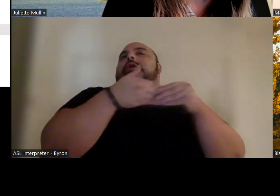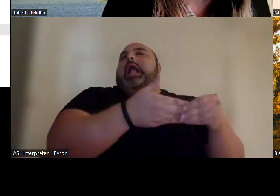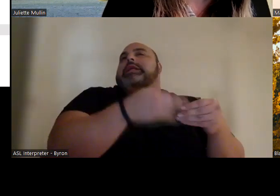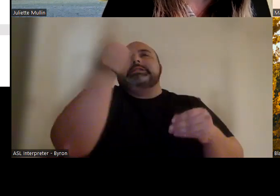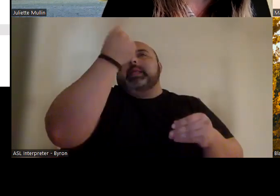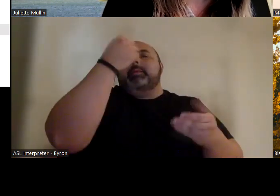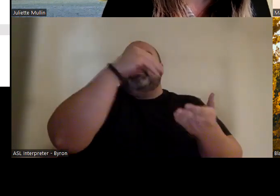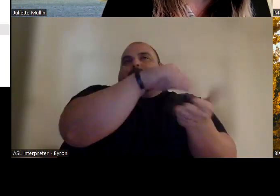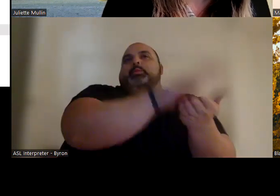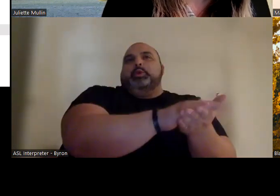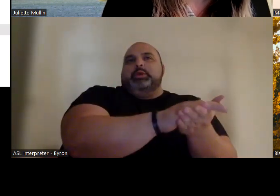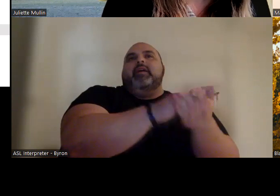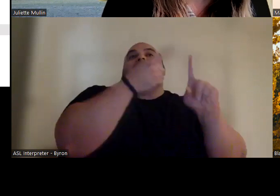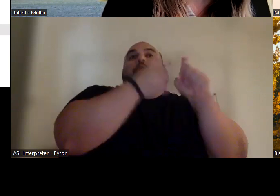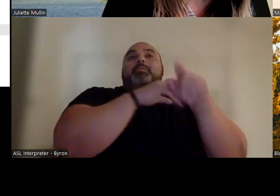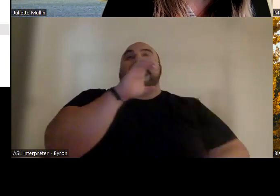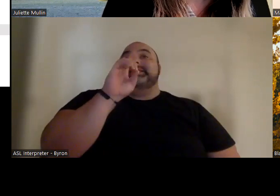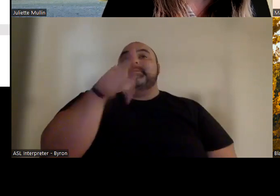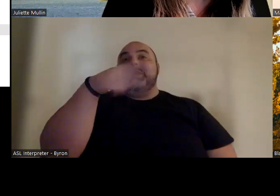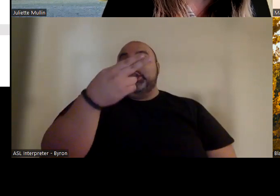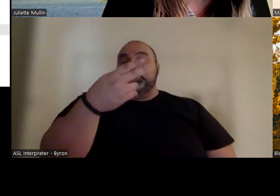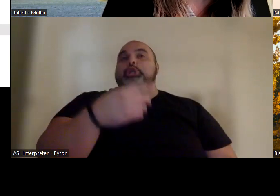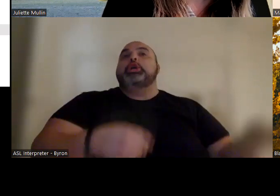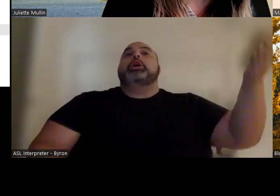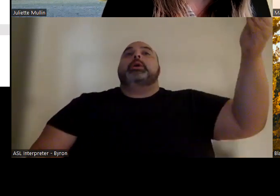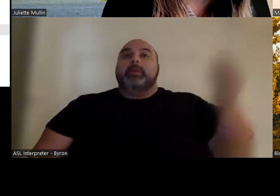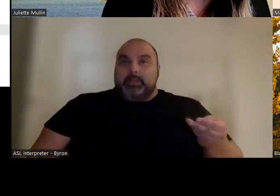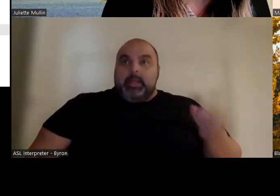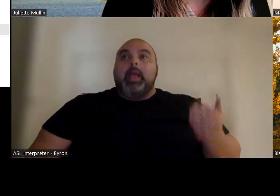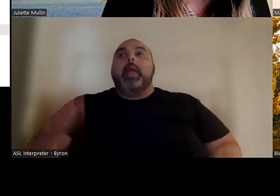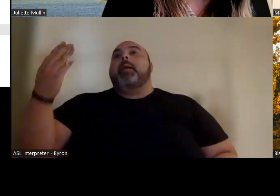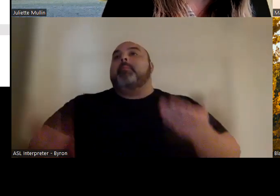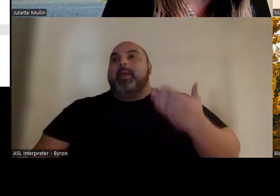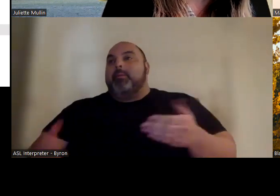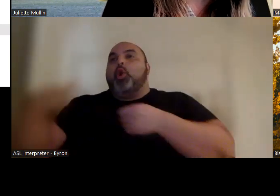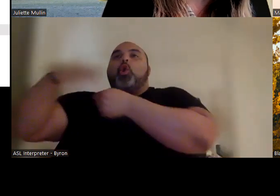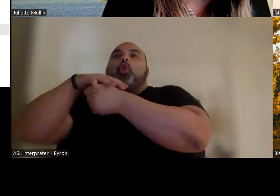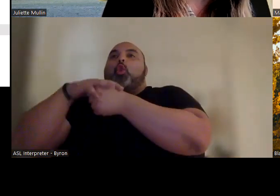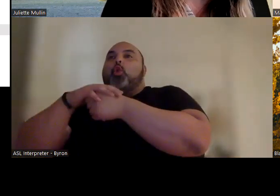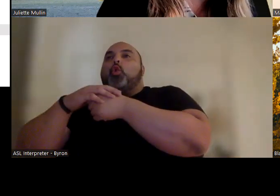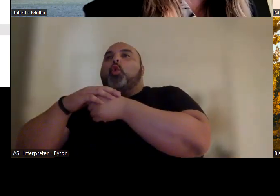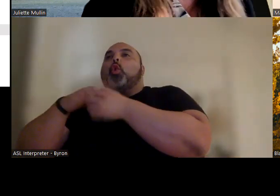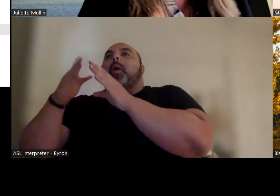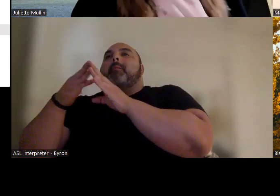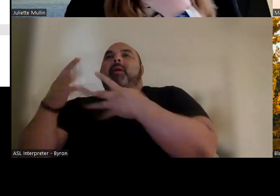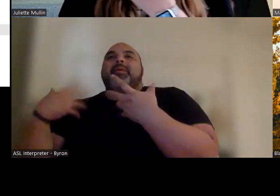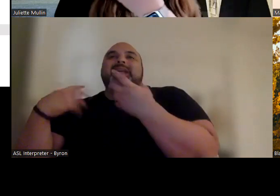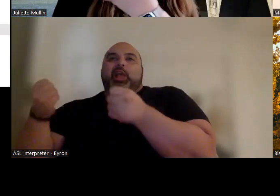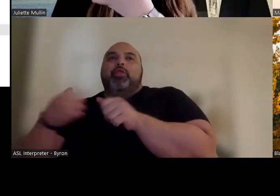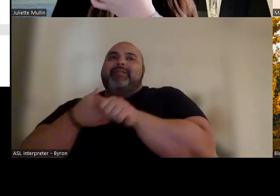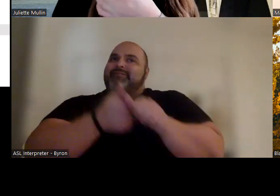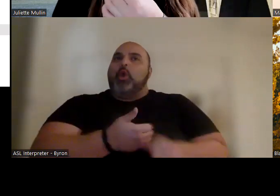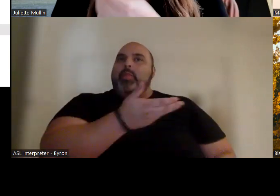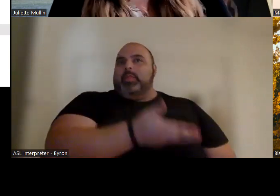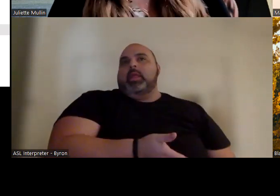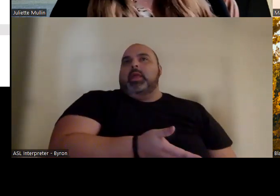CDPH that came down. And maybe the public health local public health was consistent with the state. But